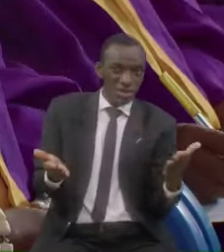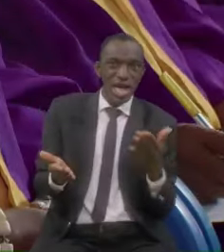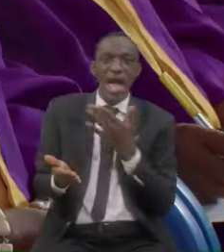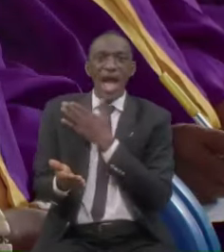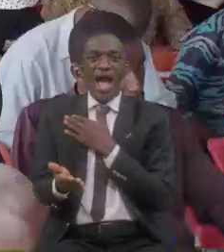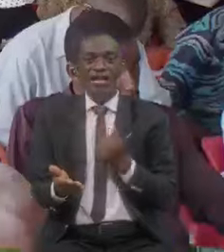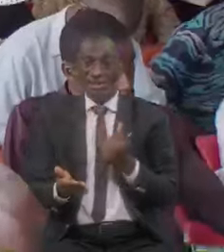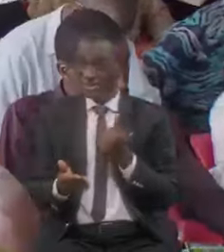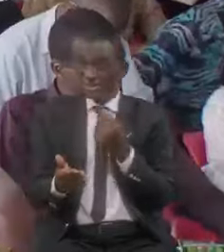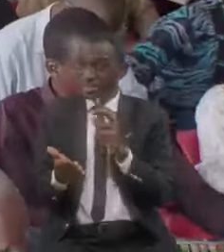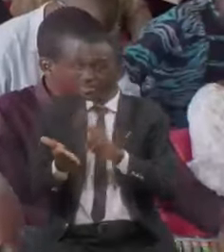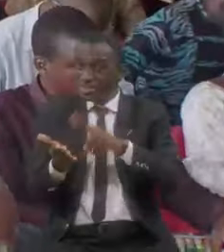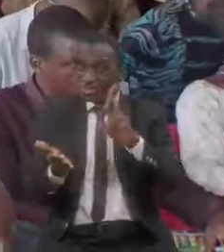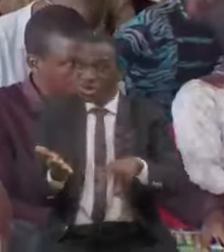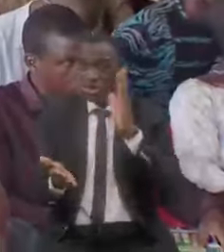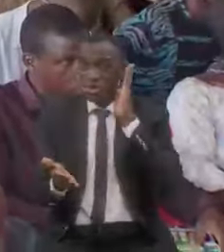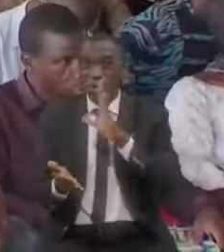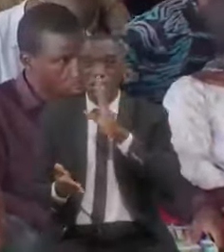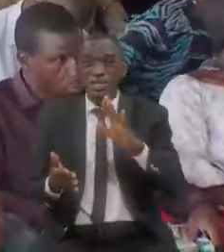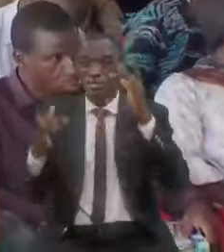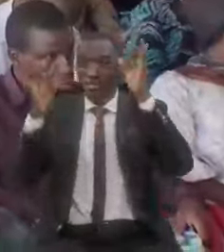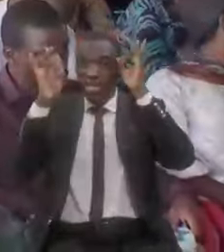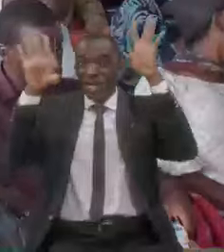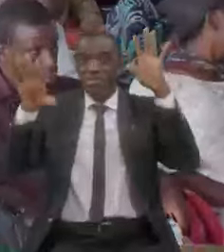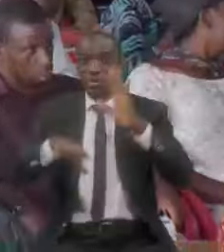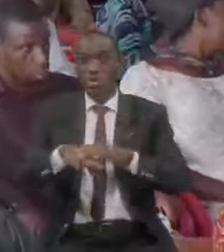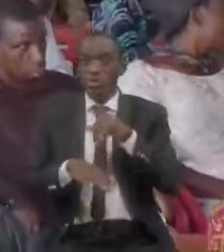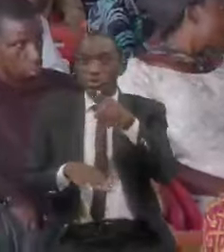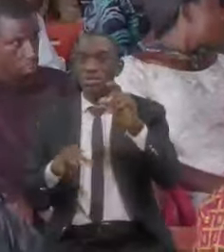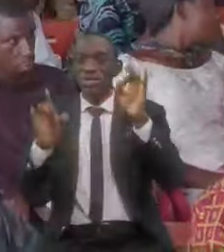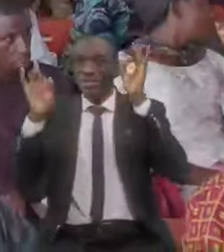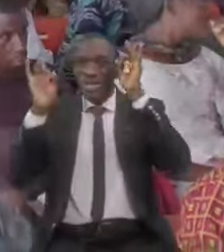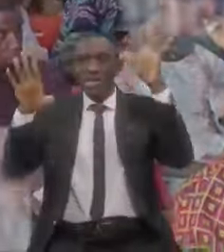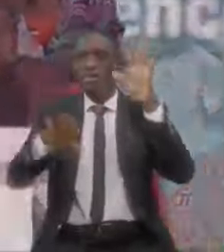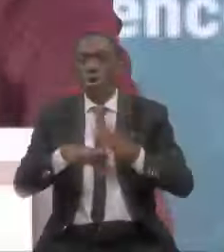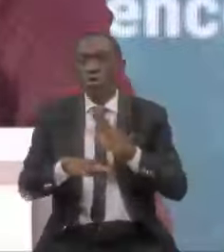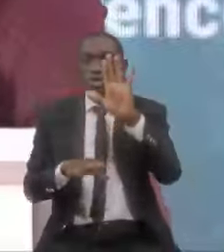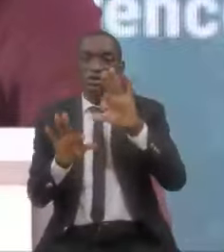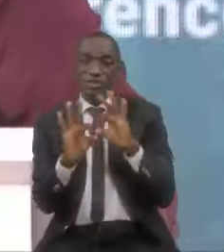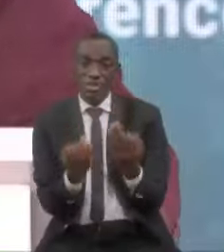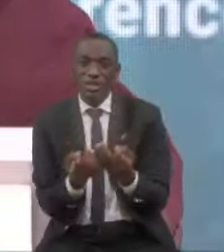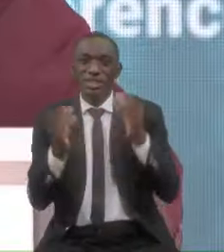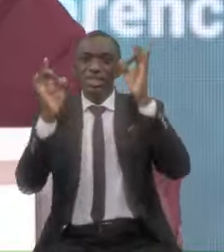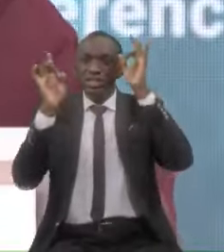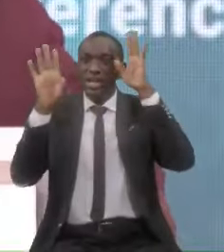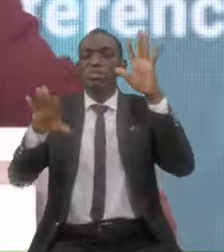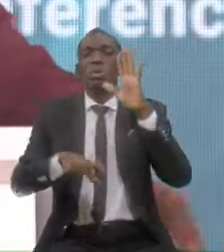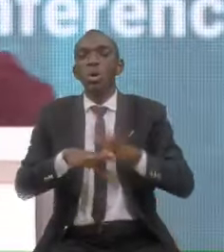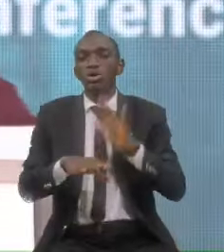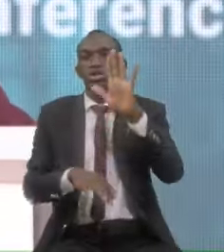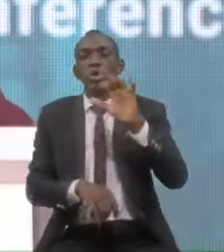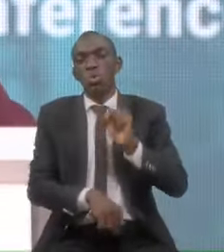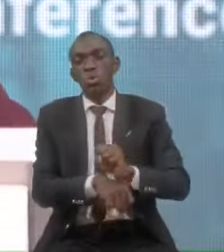you, terrible on your family, terrible on your ministry, terrible on your profession. The